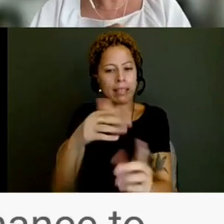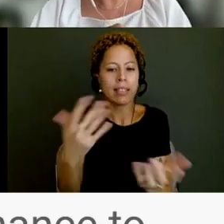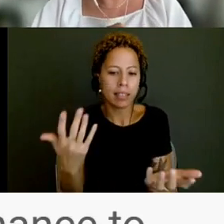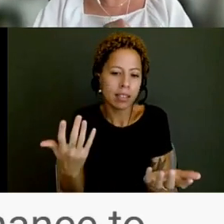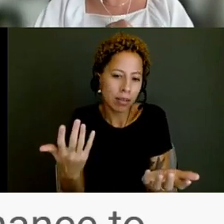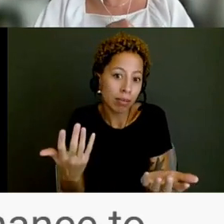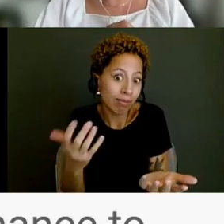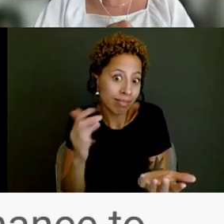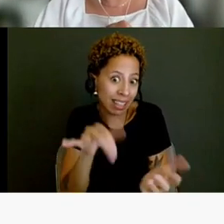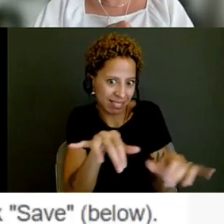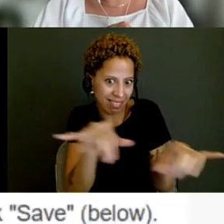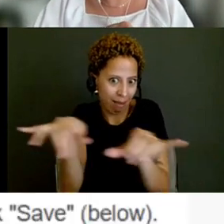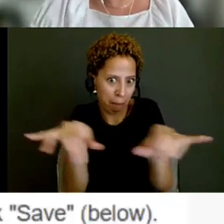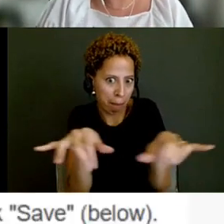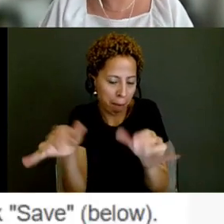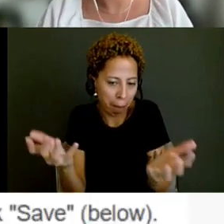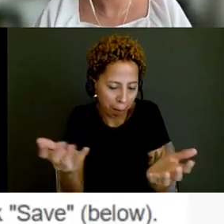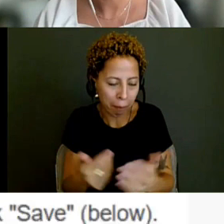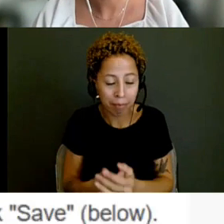Yes. Excellent. Thank you.